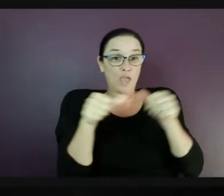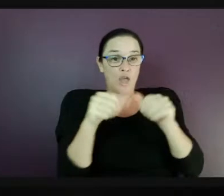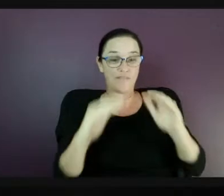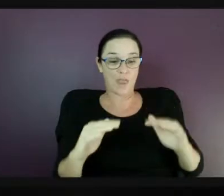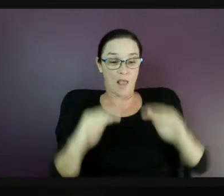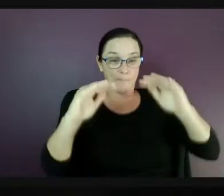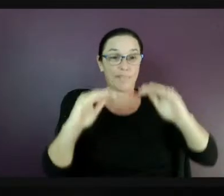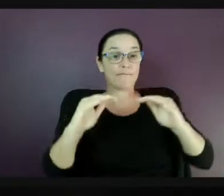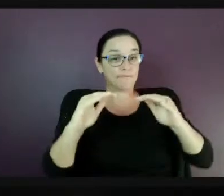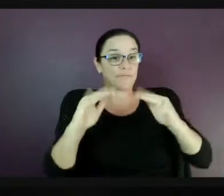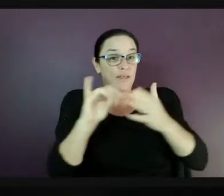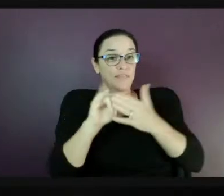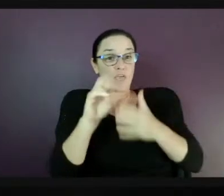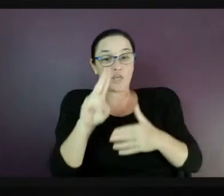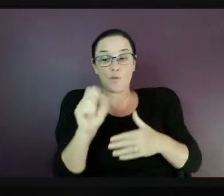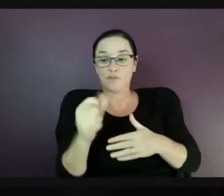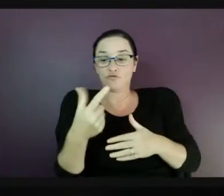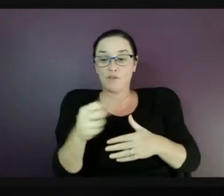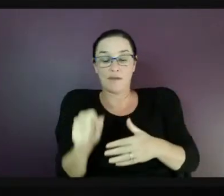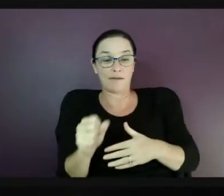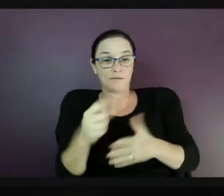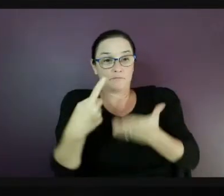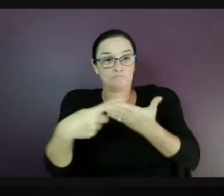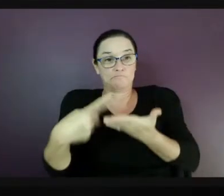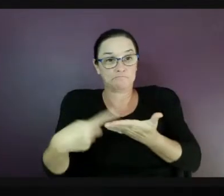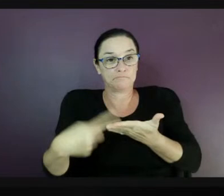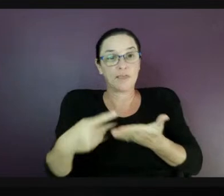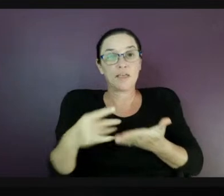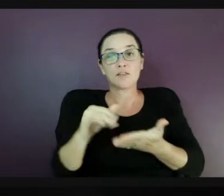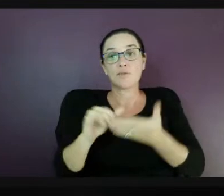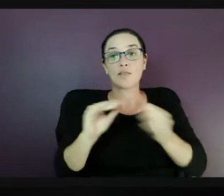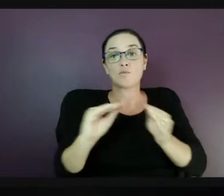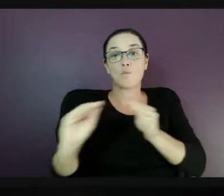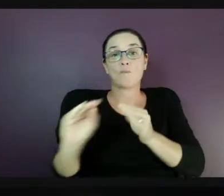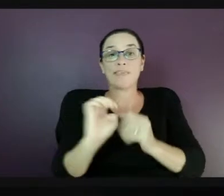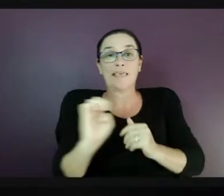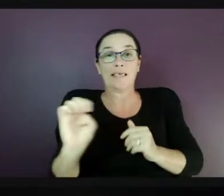out. That is moving to the east,